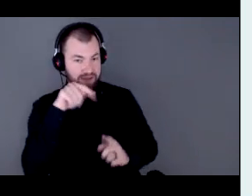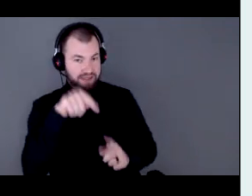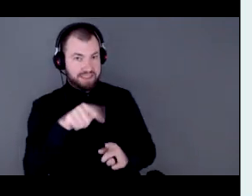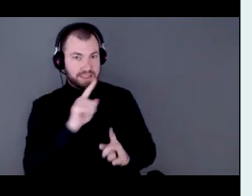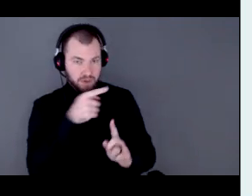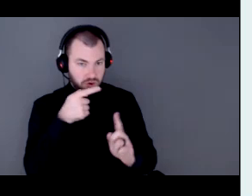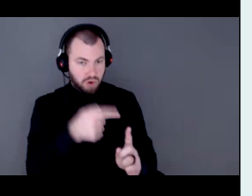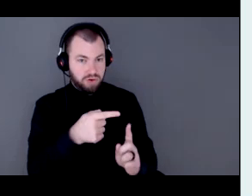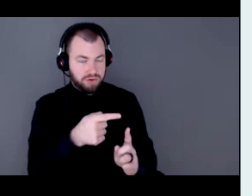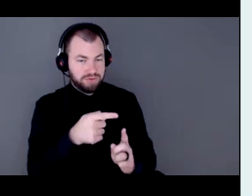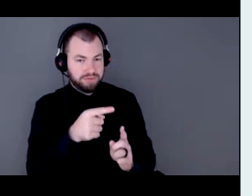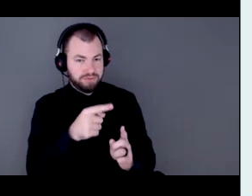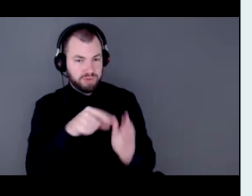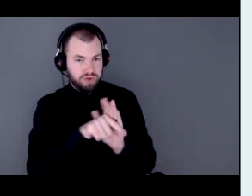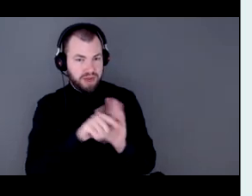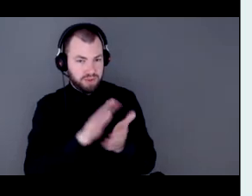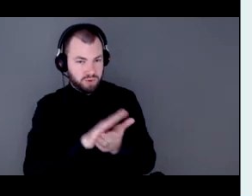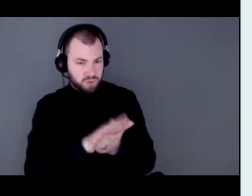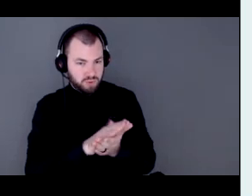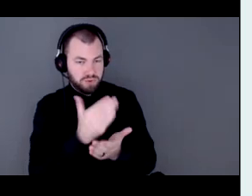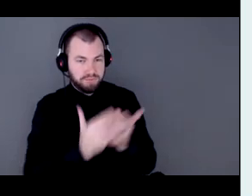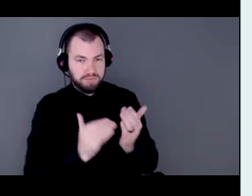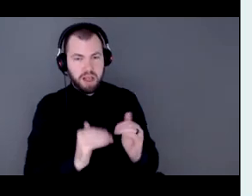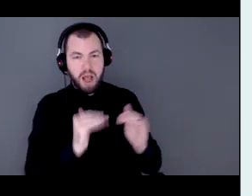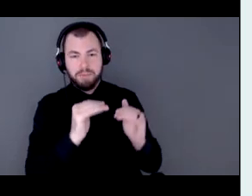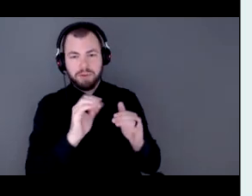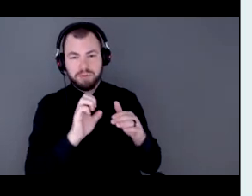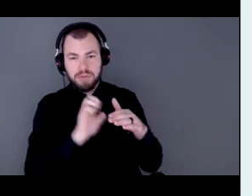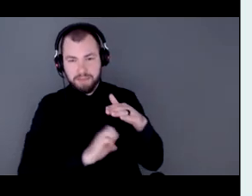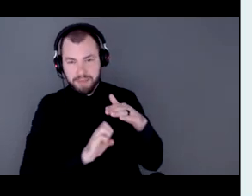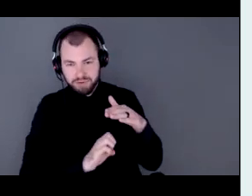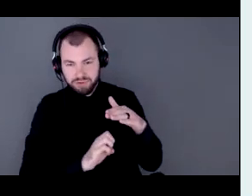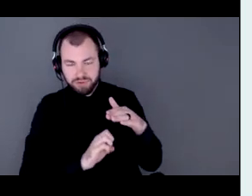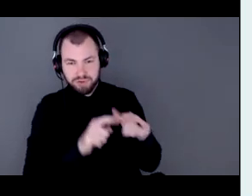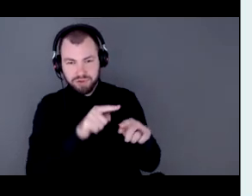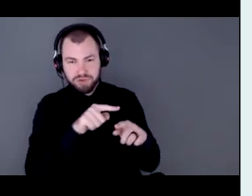some of the upper elementary, fourth through sixth, I think.